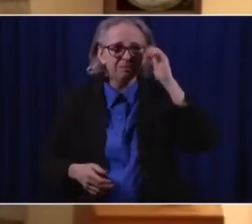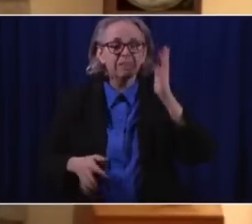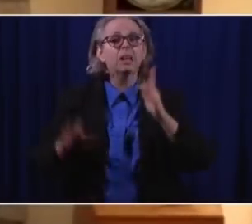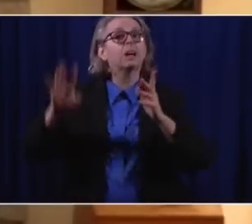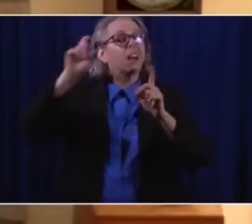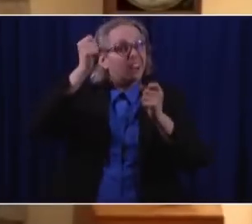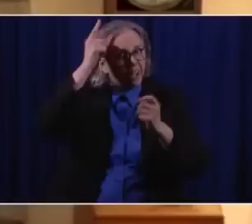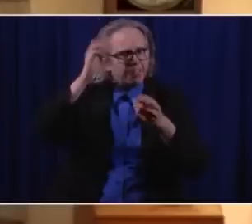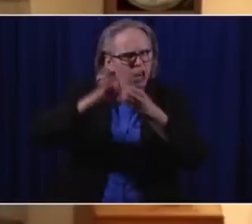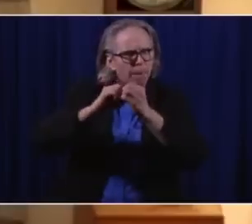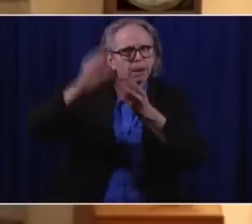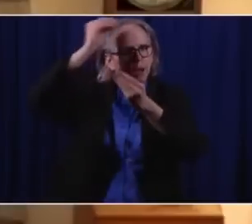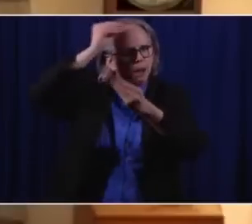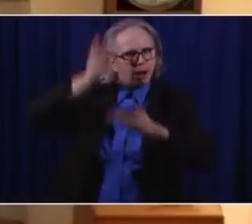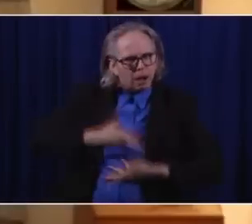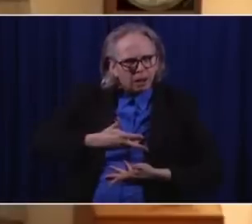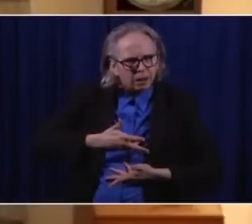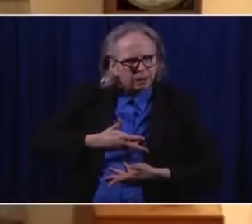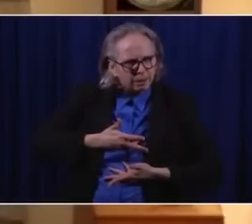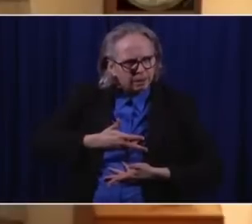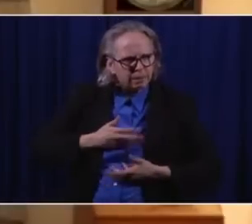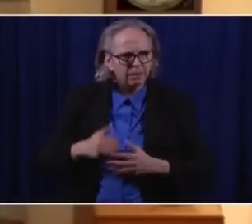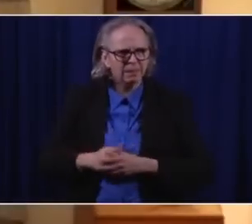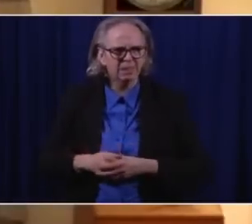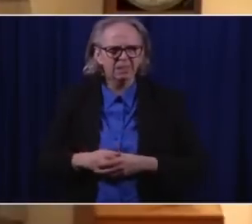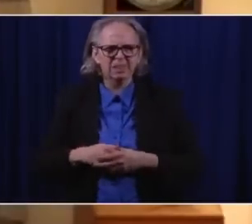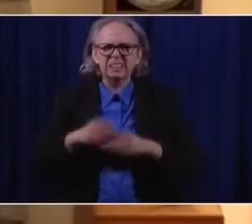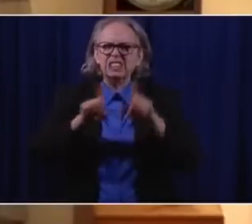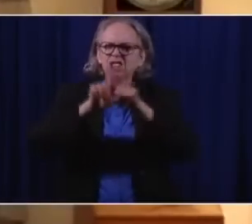let me explain why we need the asterisk.